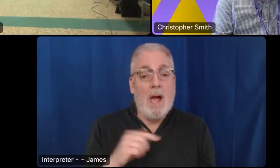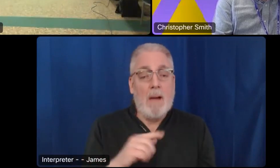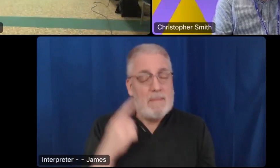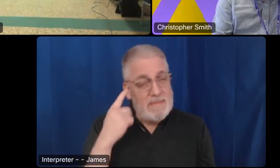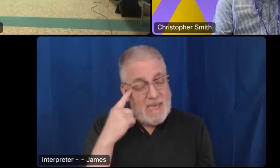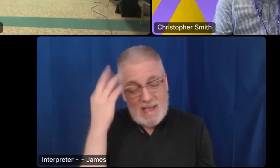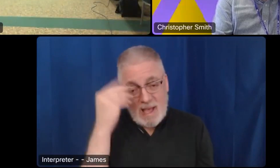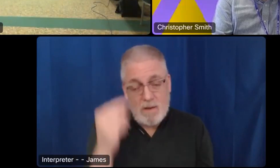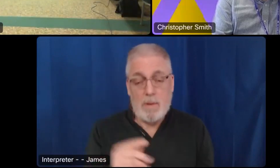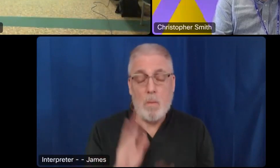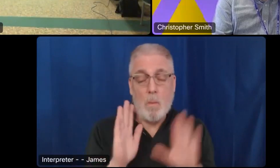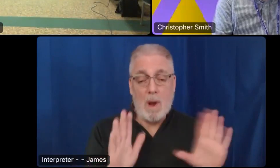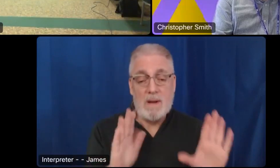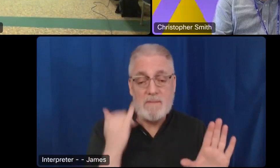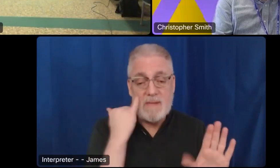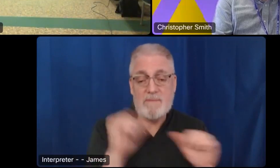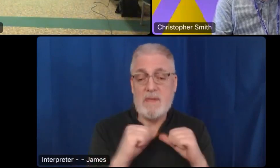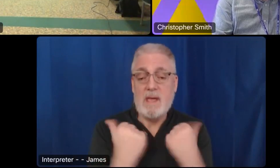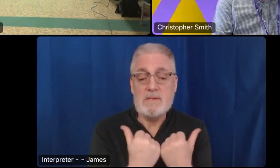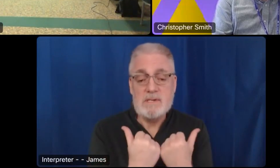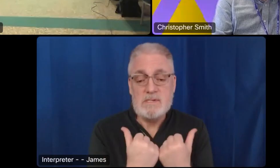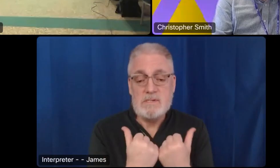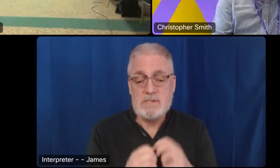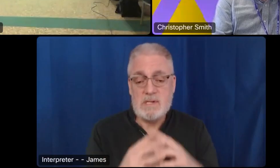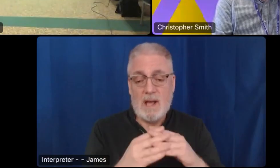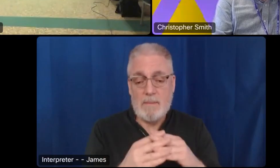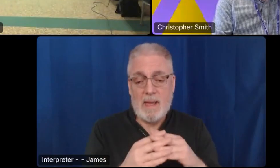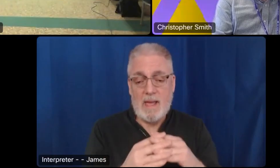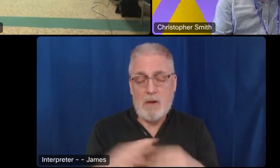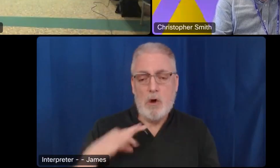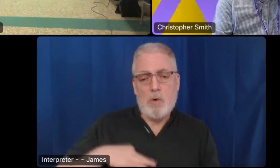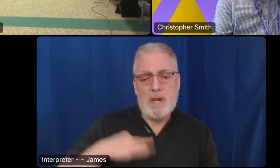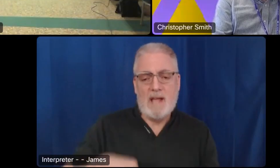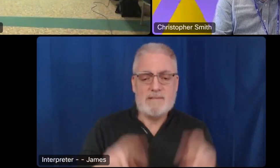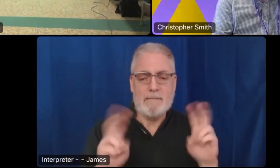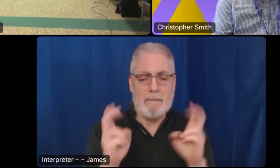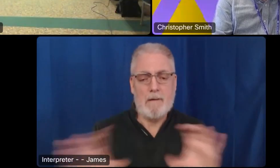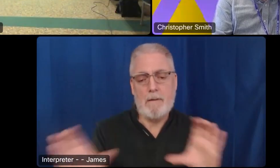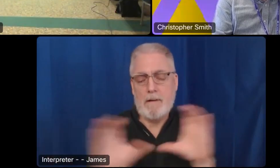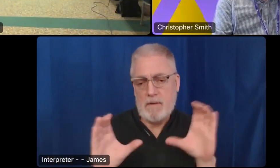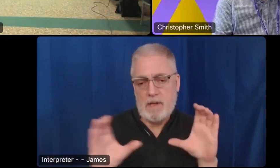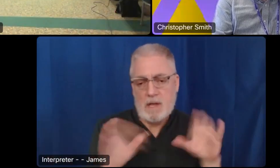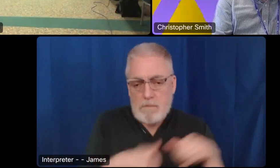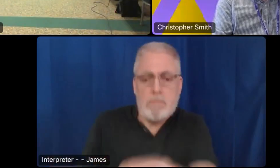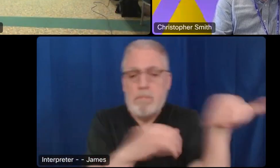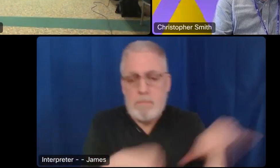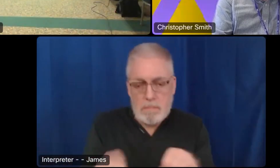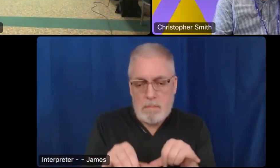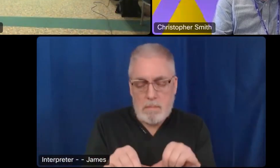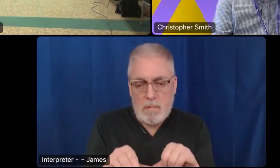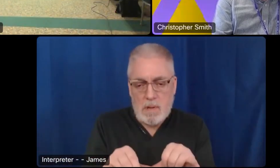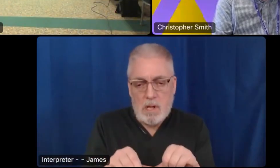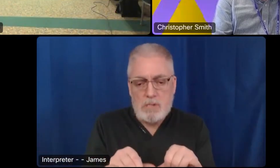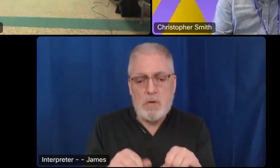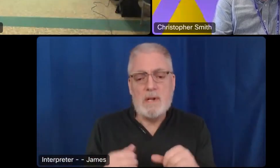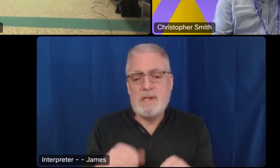credential so that it doesn't matter if you're working in the OMH system or OPWDD or foster care, that